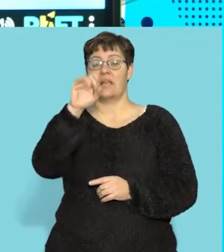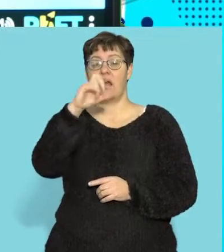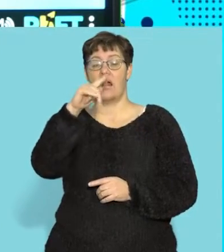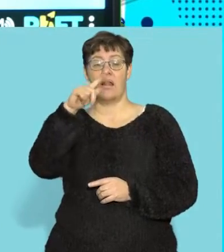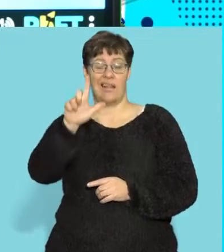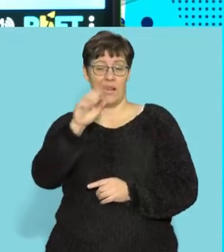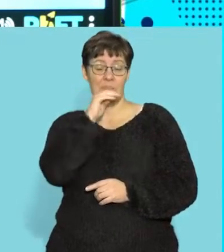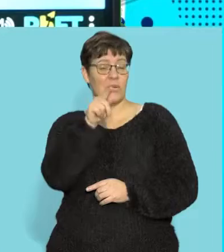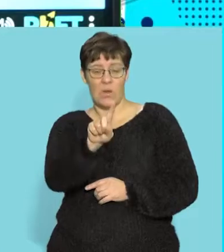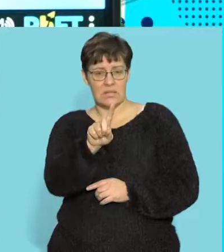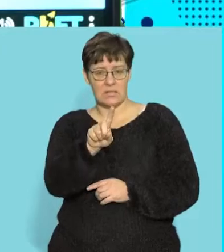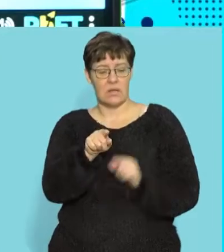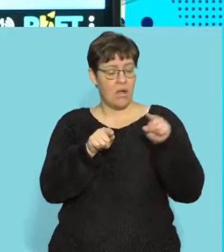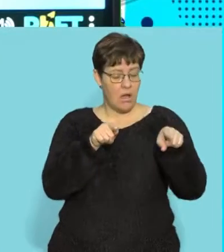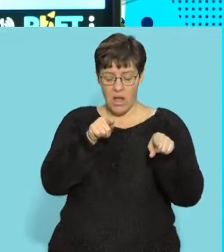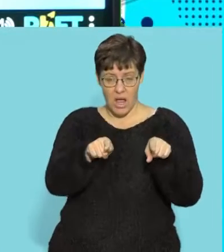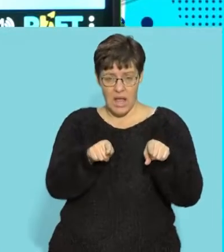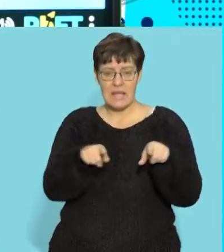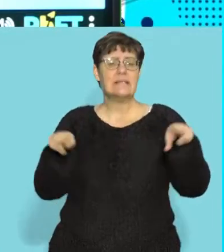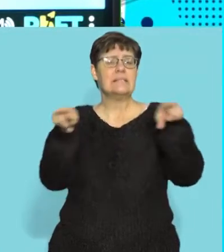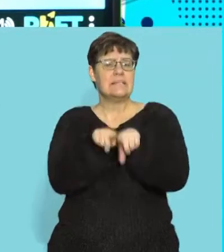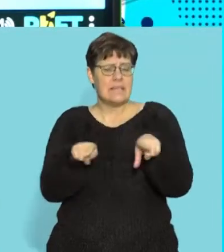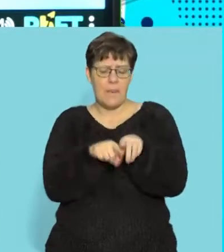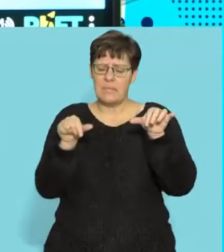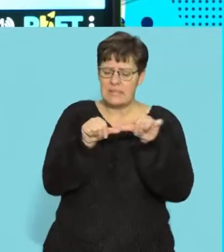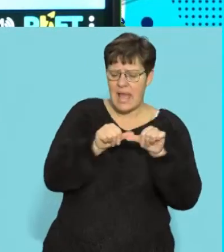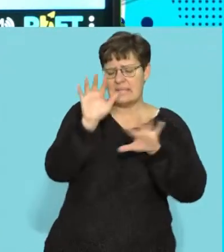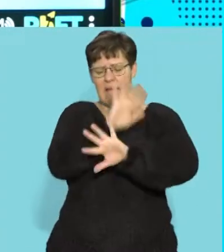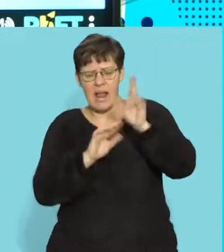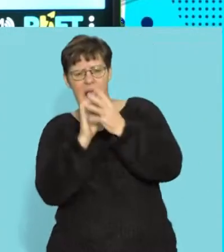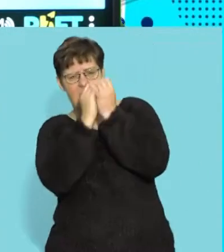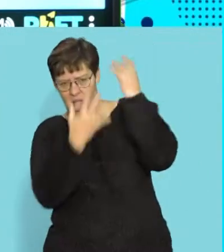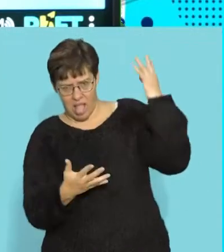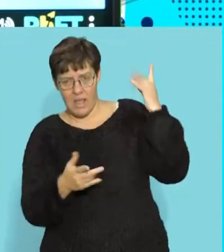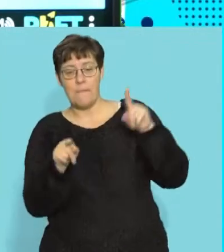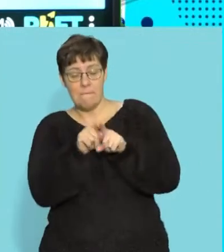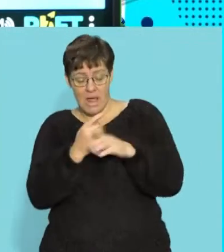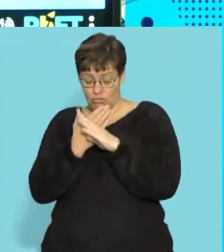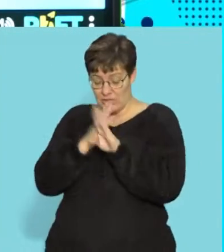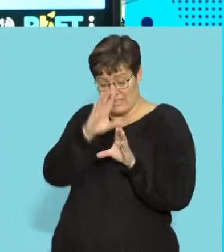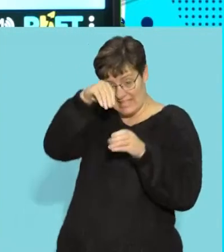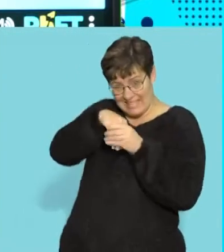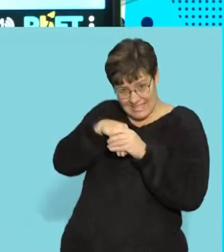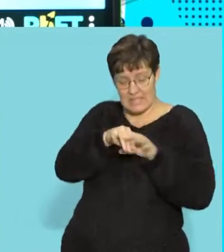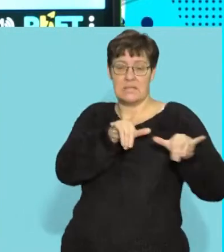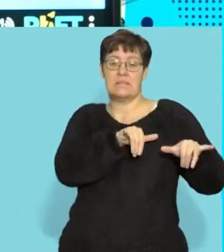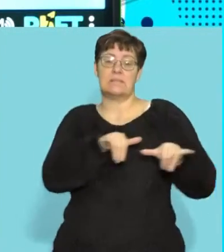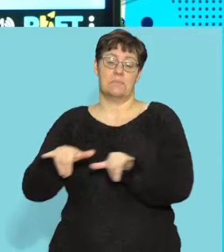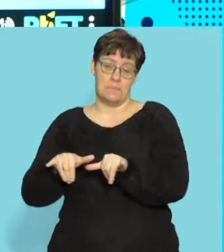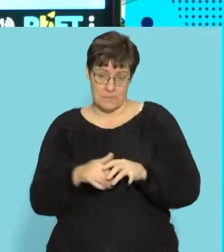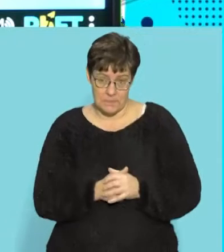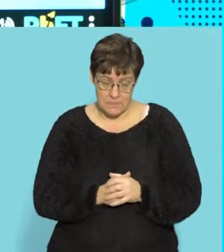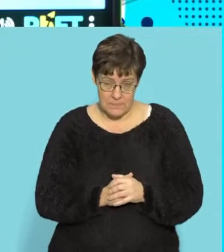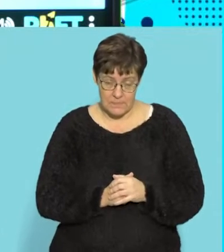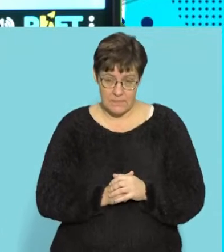identical, it says to us that not only are the light bulbs the same size, shape, color, and everything, but essentially they've got the